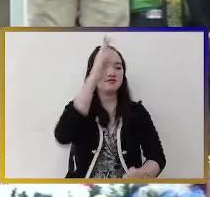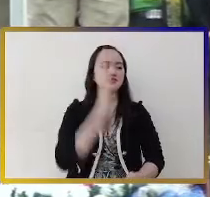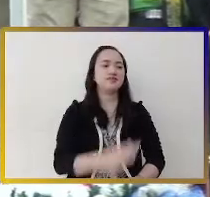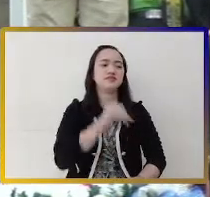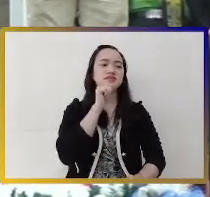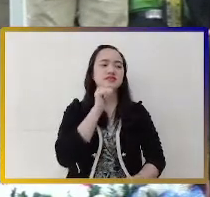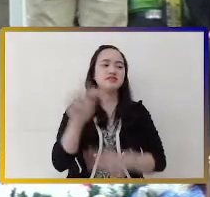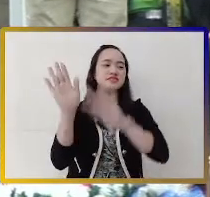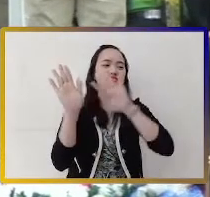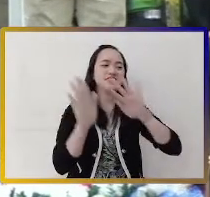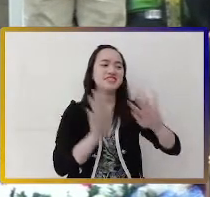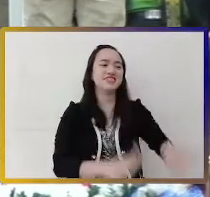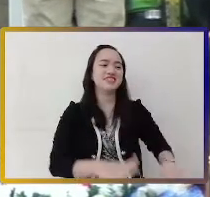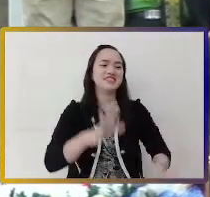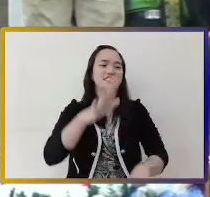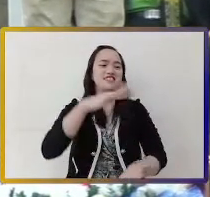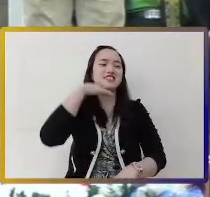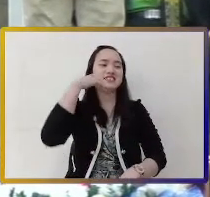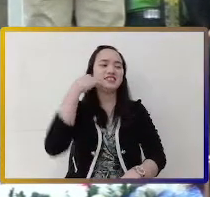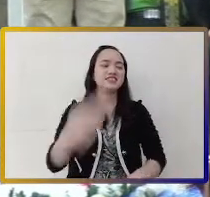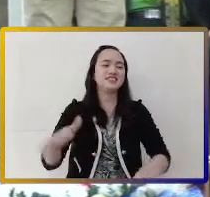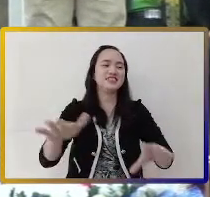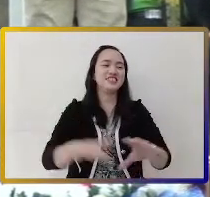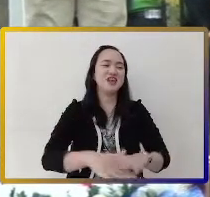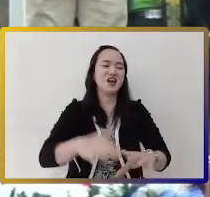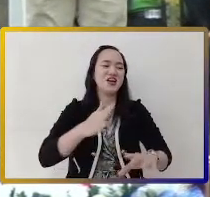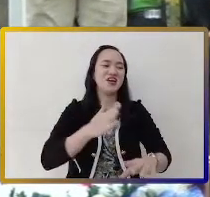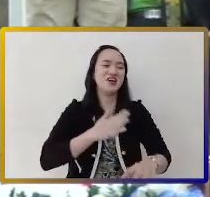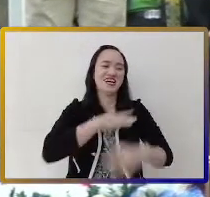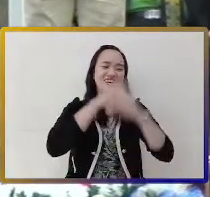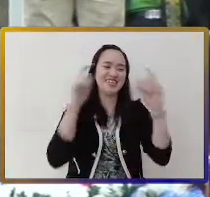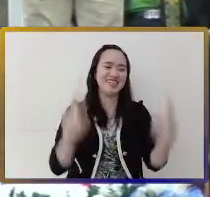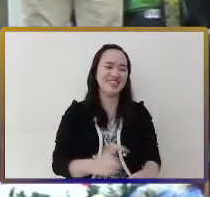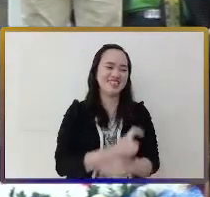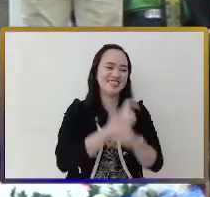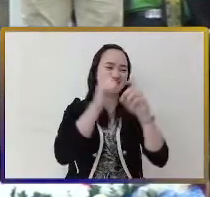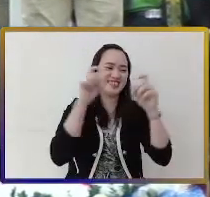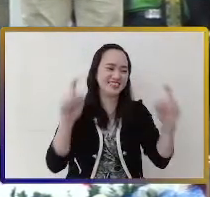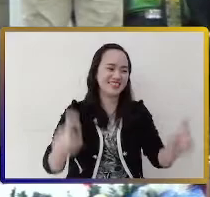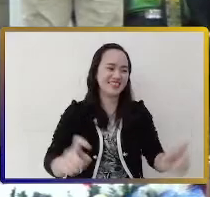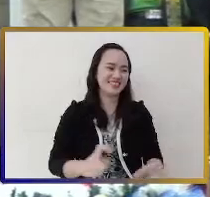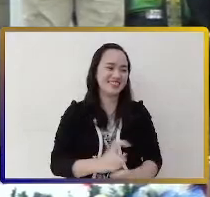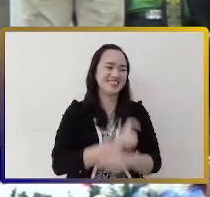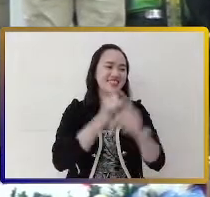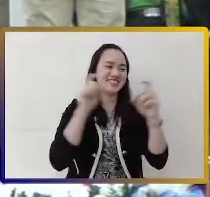He didn't leave me to die in my